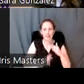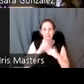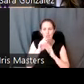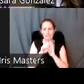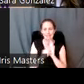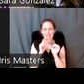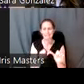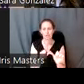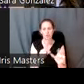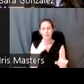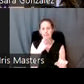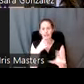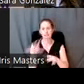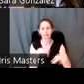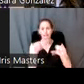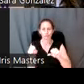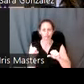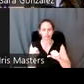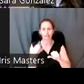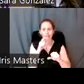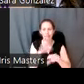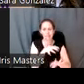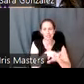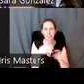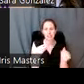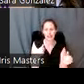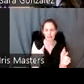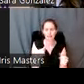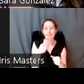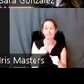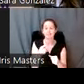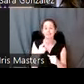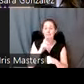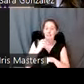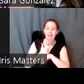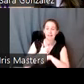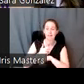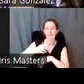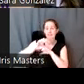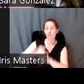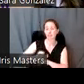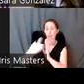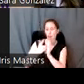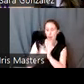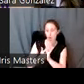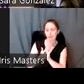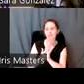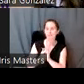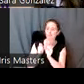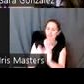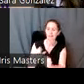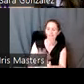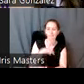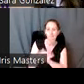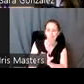continued claim over and to indigenous lands. The enactment of heritage laws in turn further cements the state's